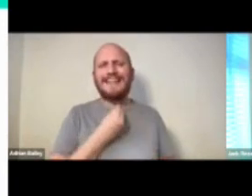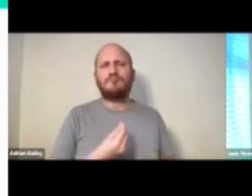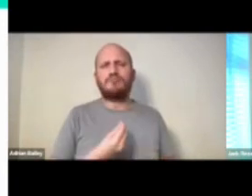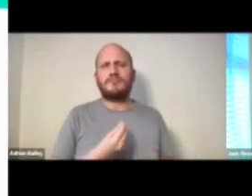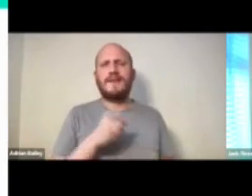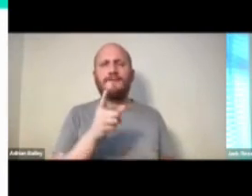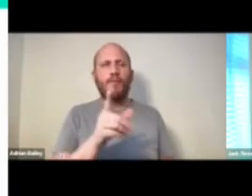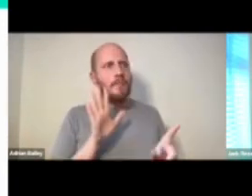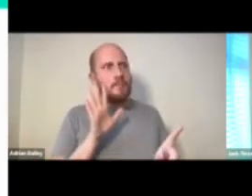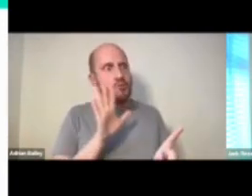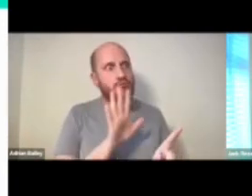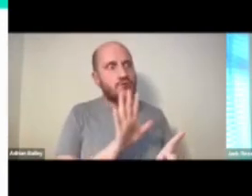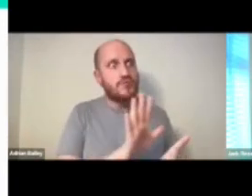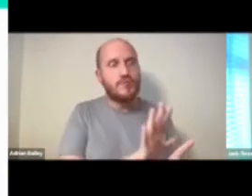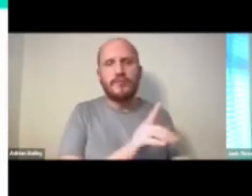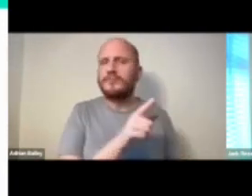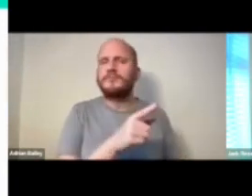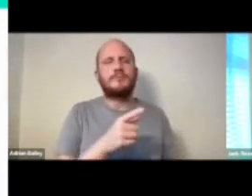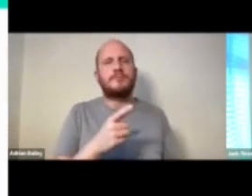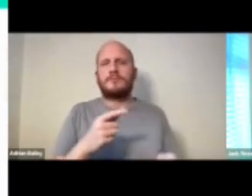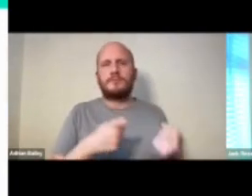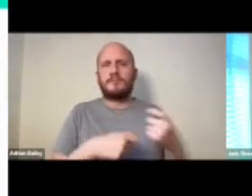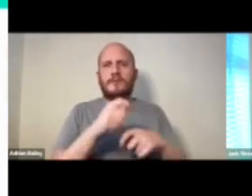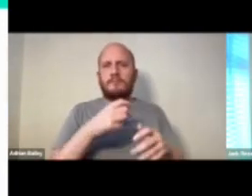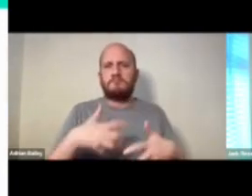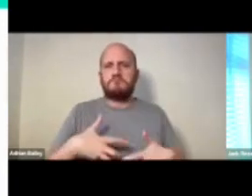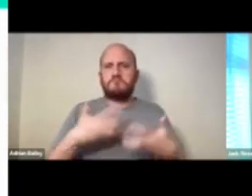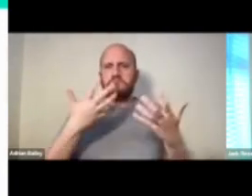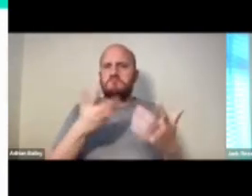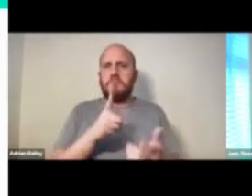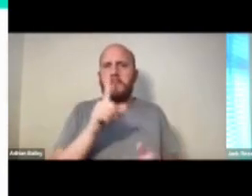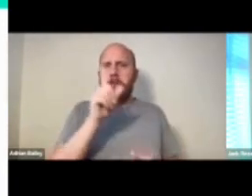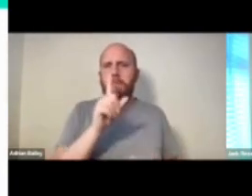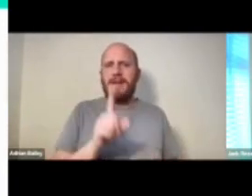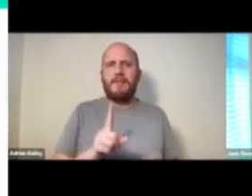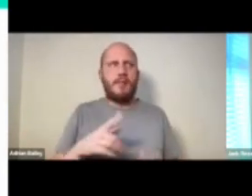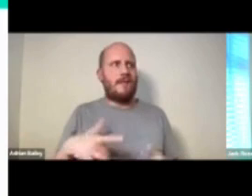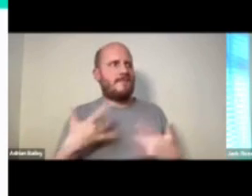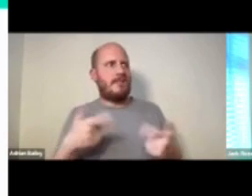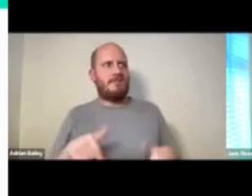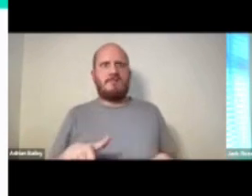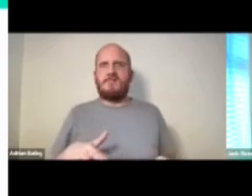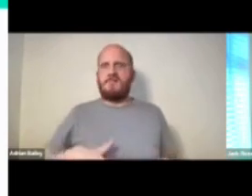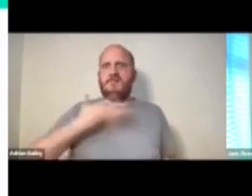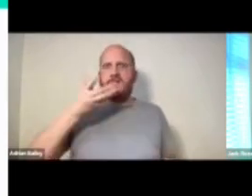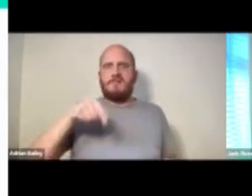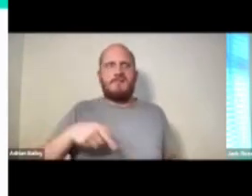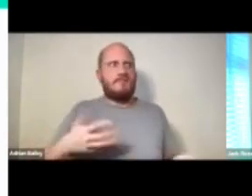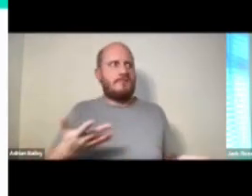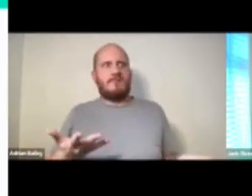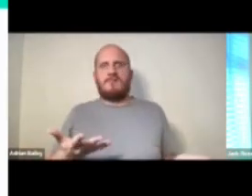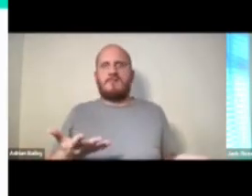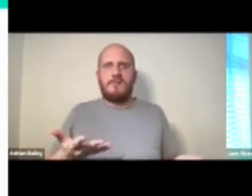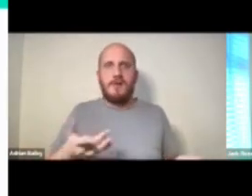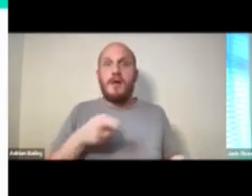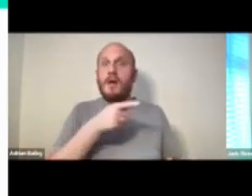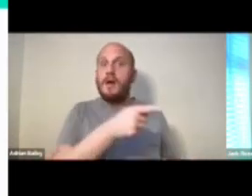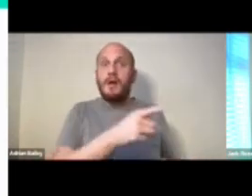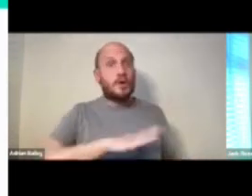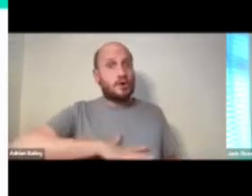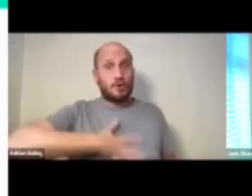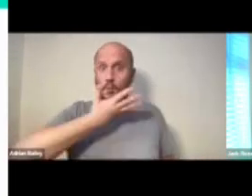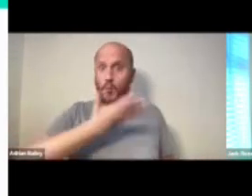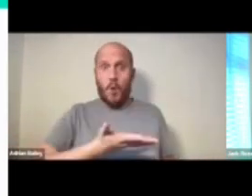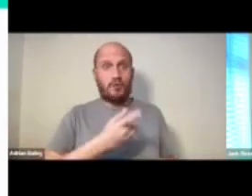persistent, that will not reflect well on people's visit experience. And an unwilling respondent is never